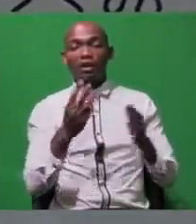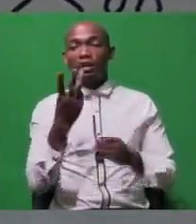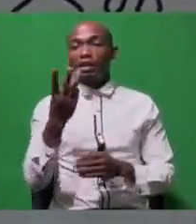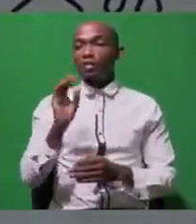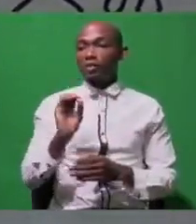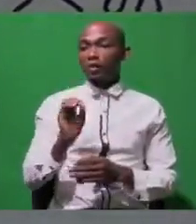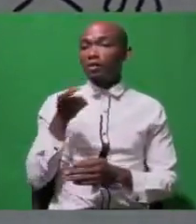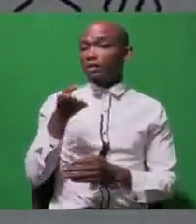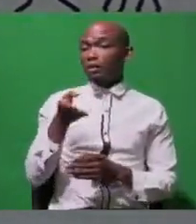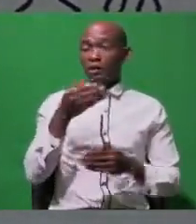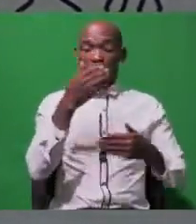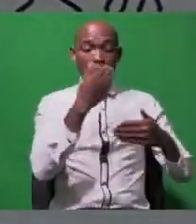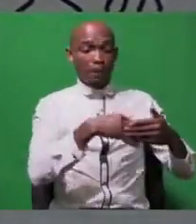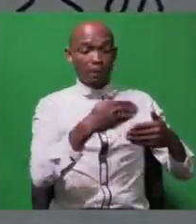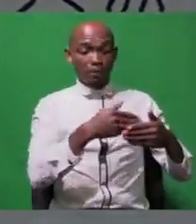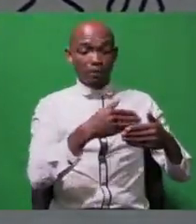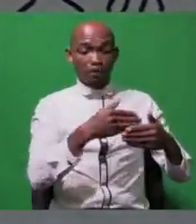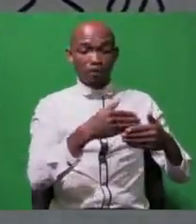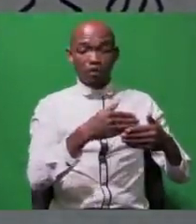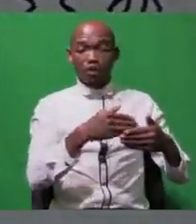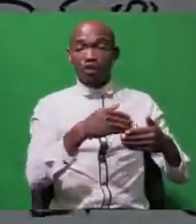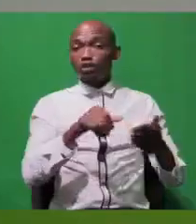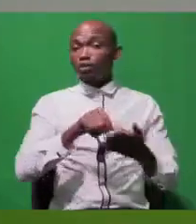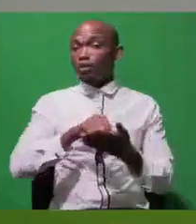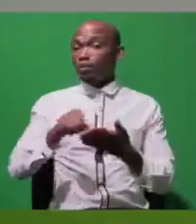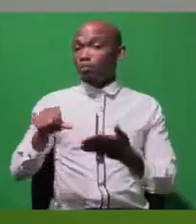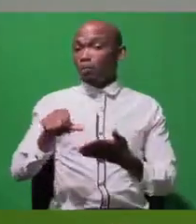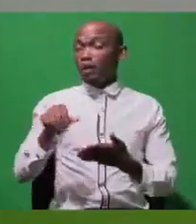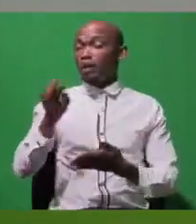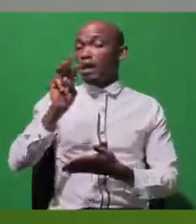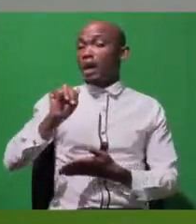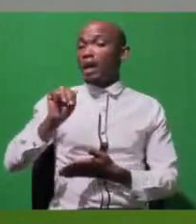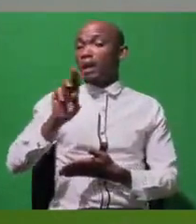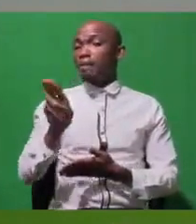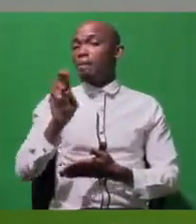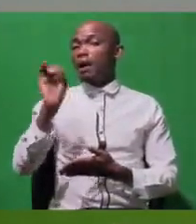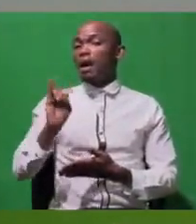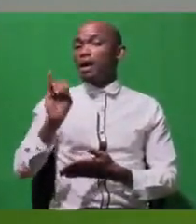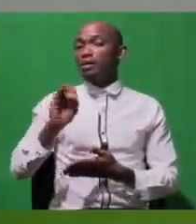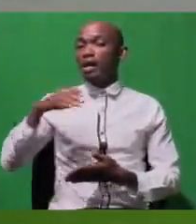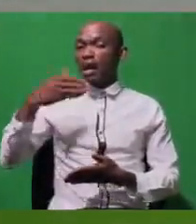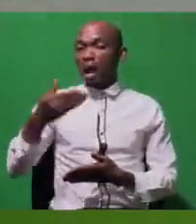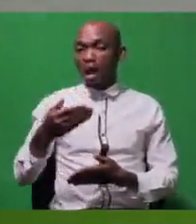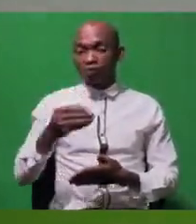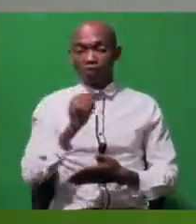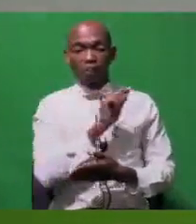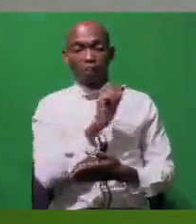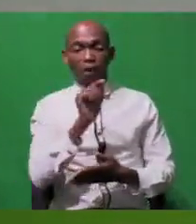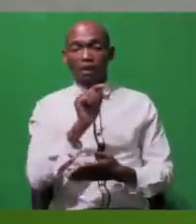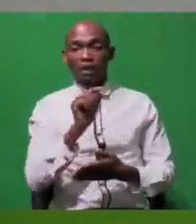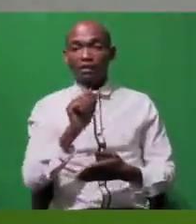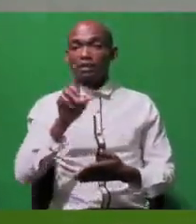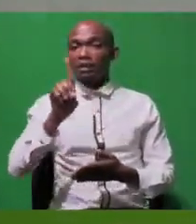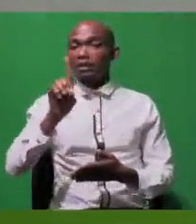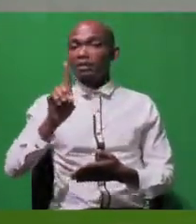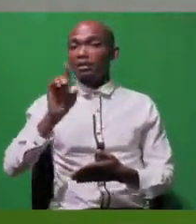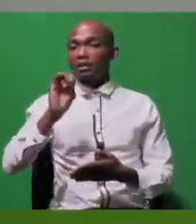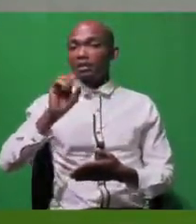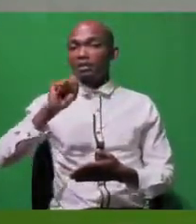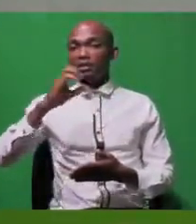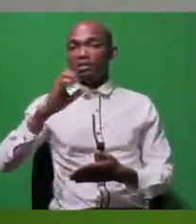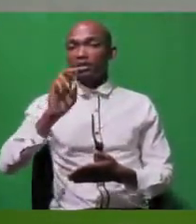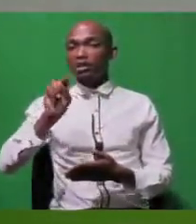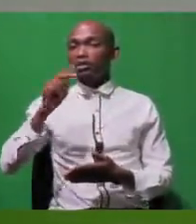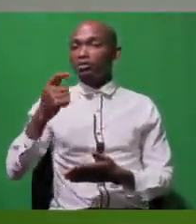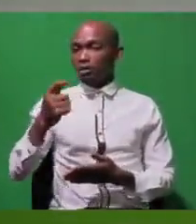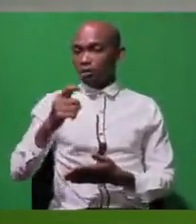2,430. The business should be paid the M. Haji after deducting the discount.